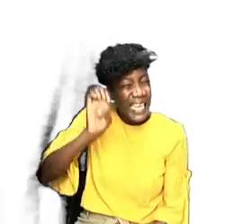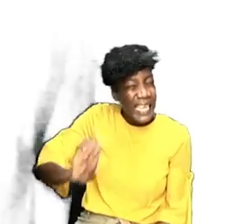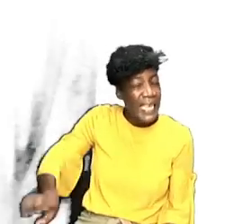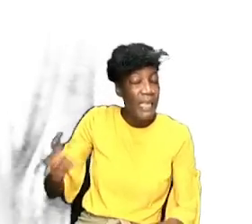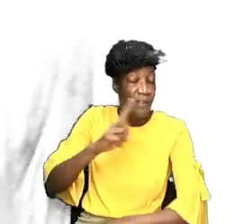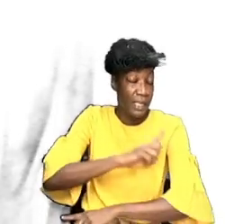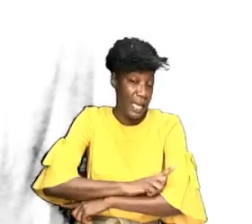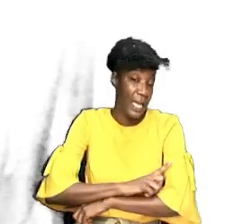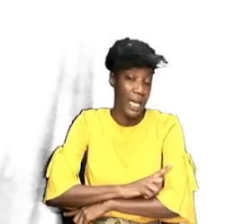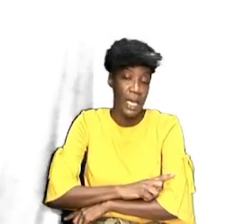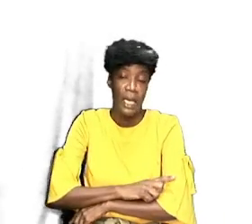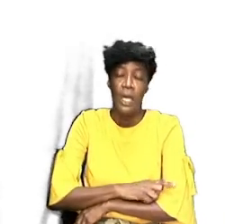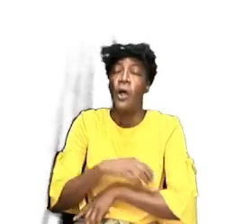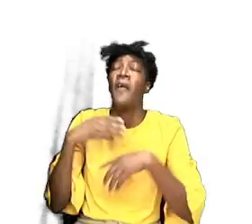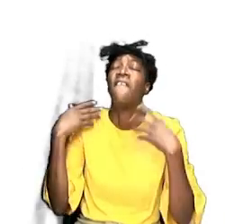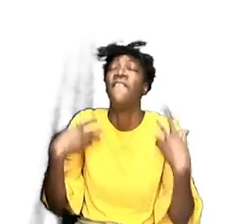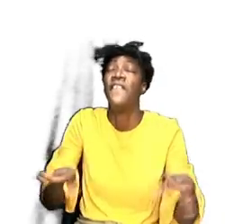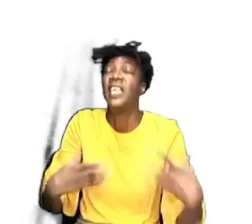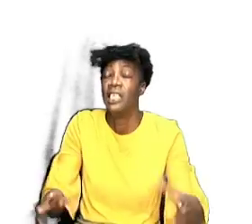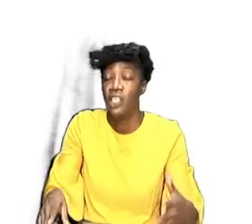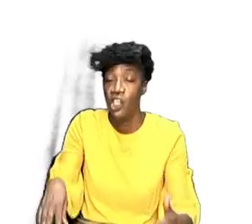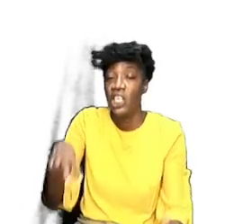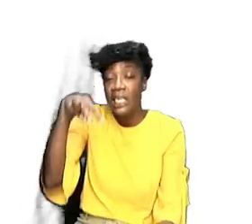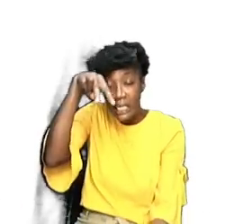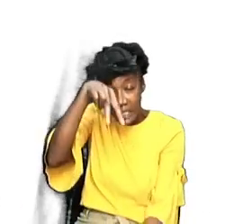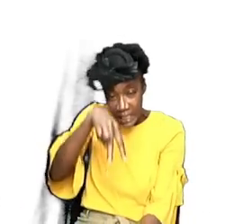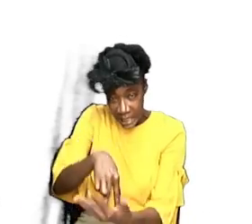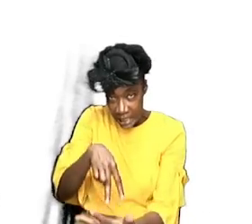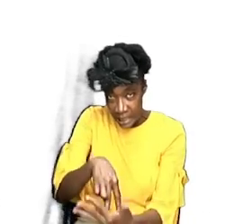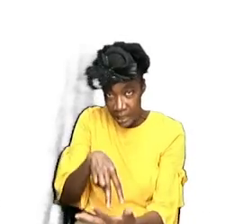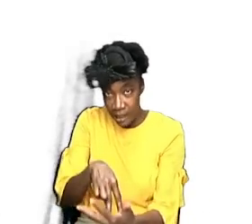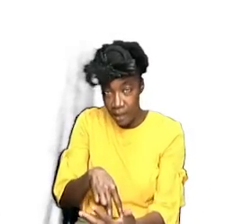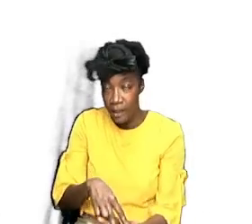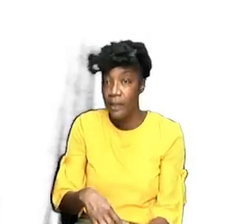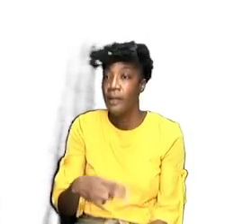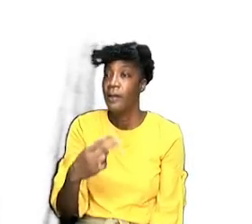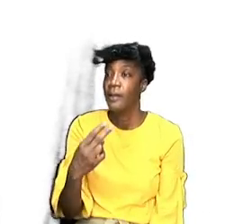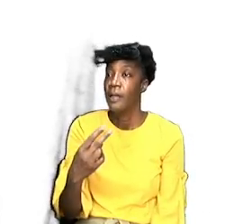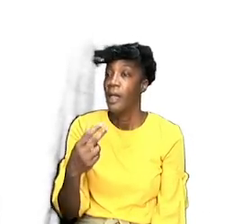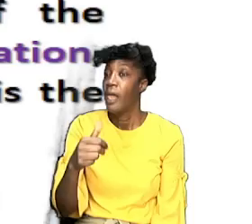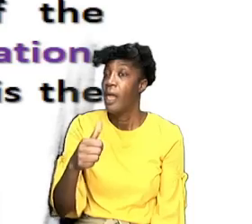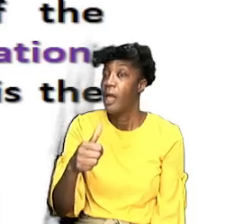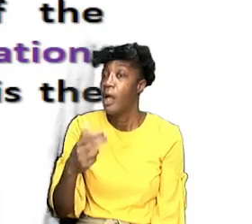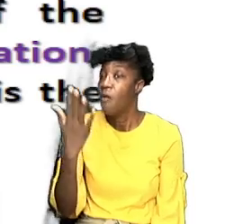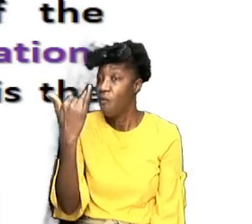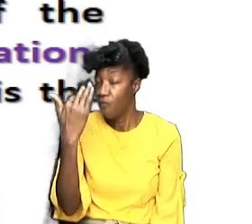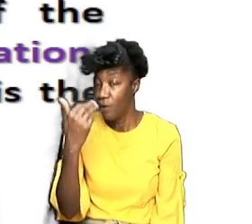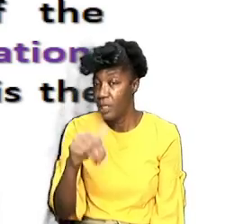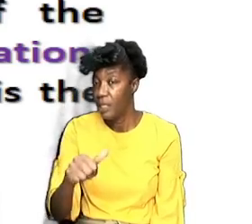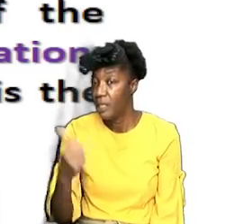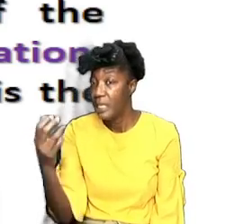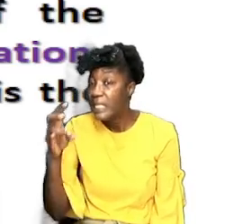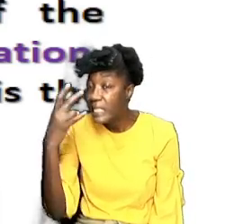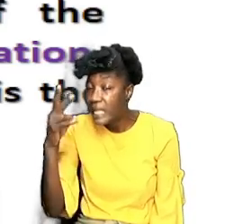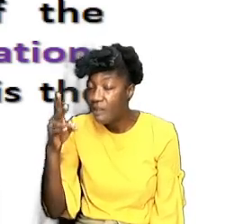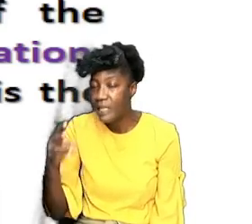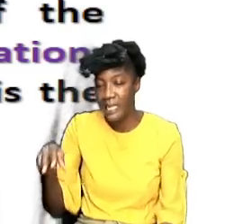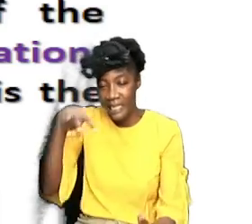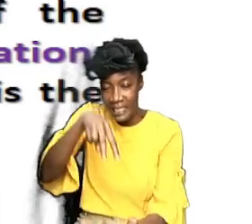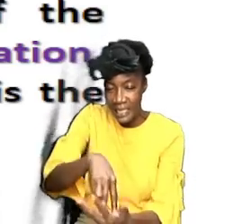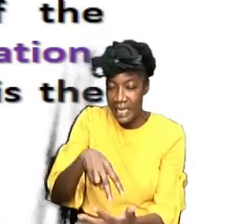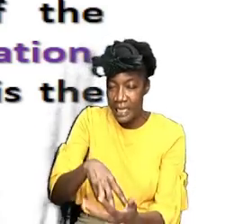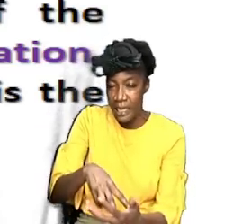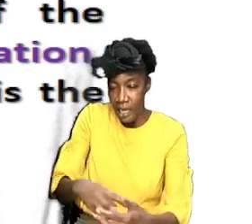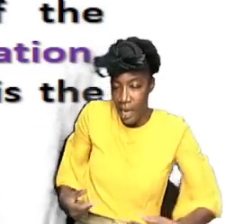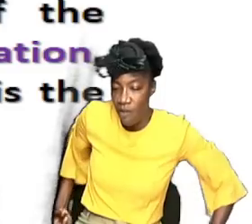having done all, to stand." Verse 14 to 17, "Stand therefore, having your